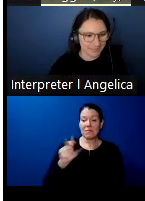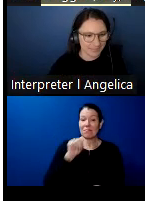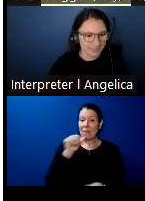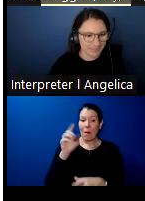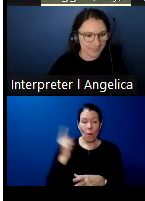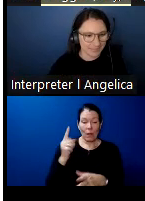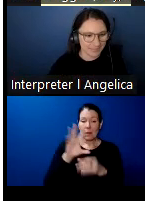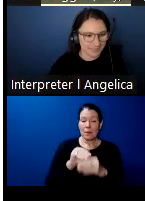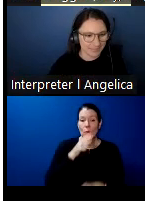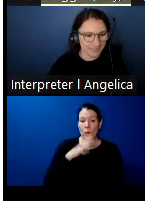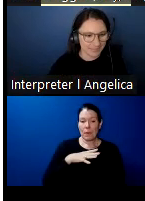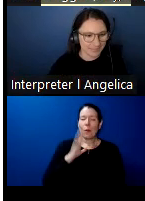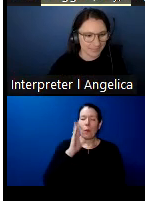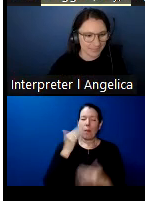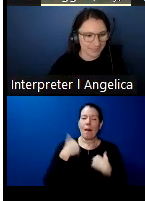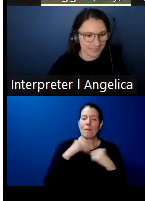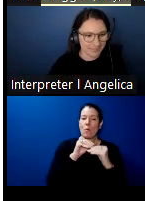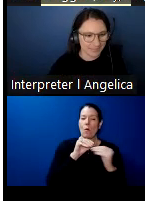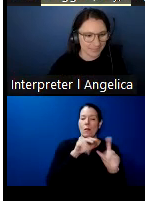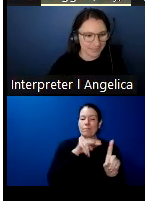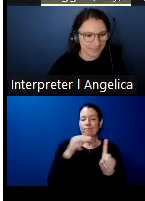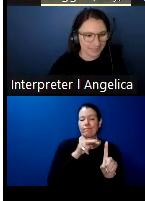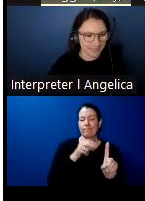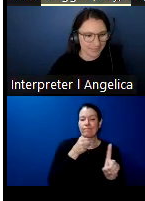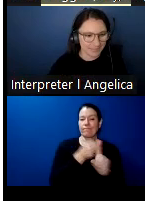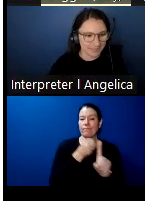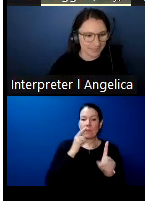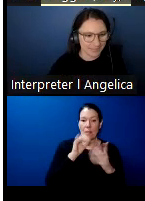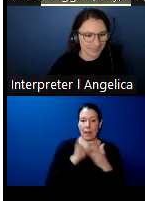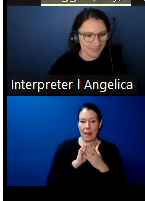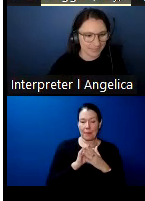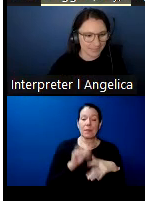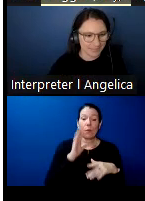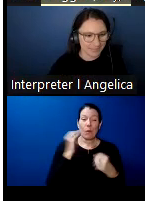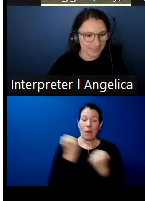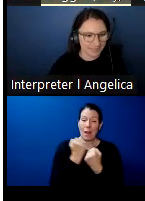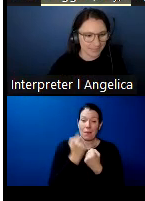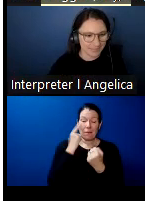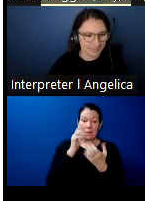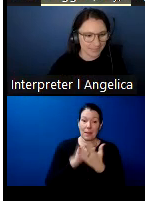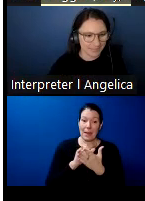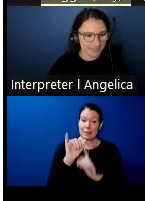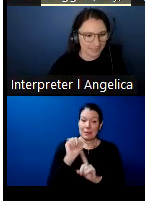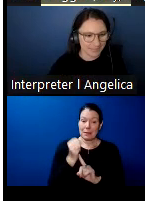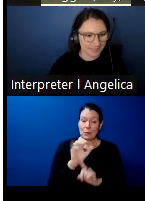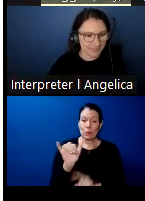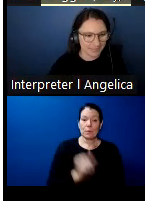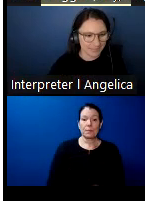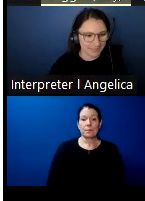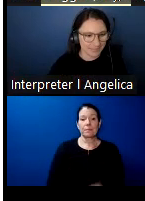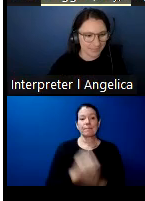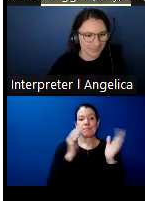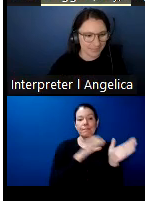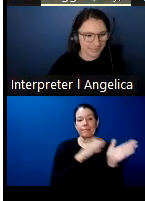that impact. So that's something that we want to advocate for. So let's move on to